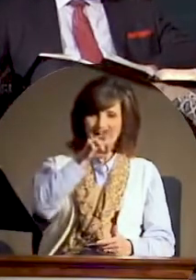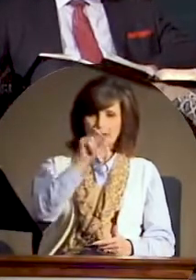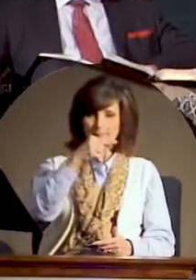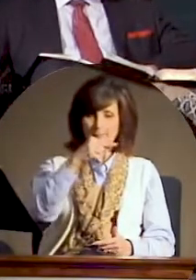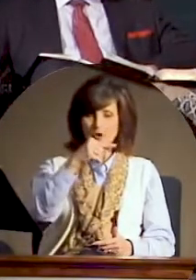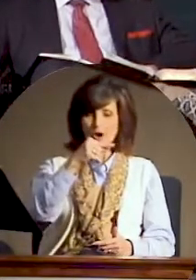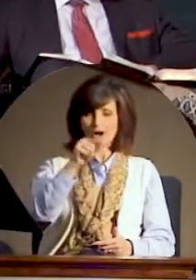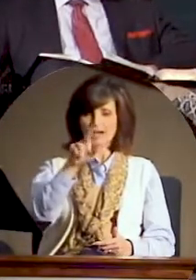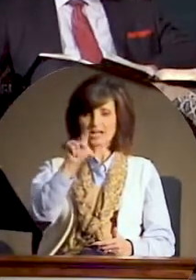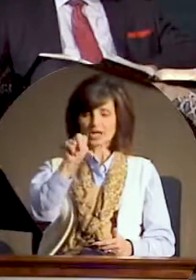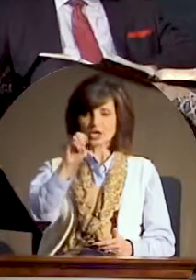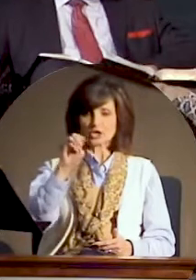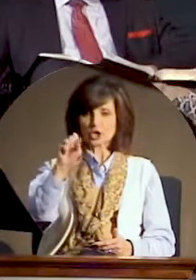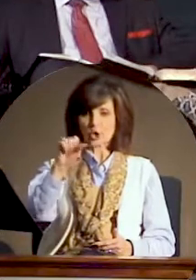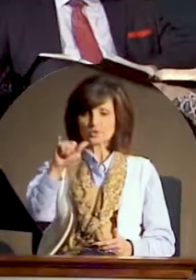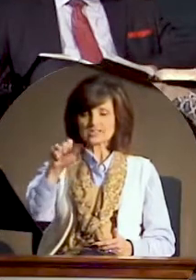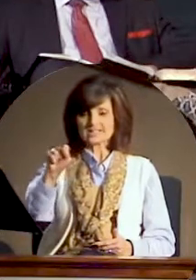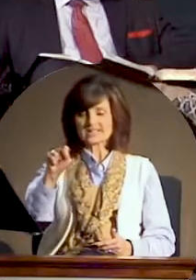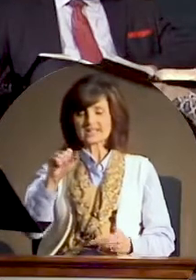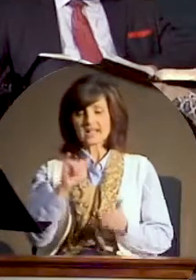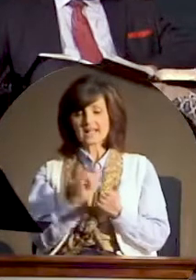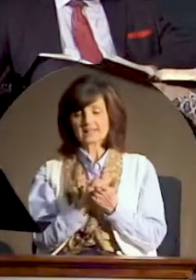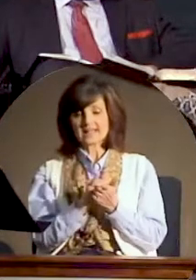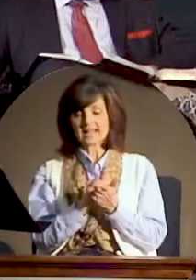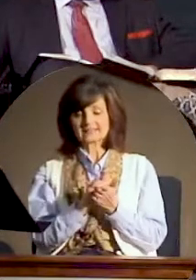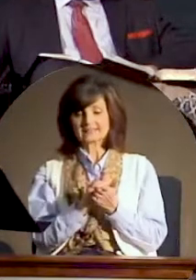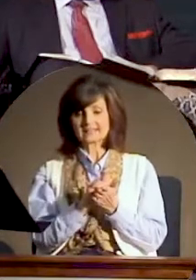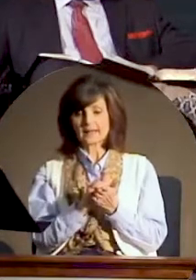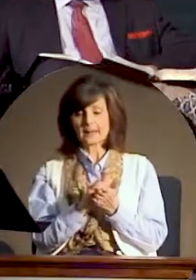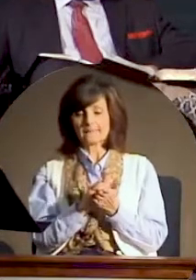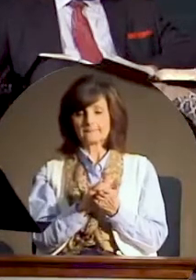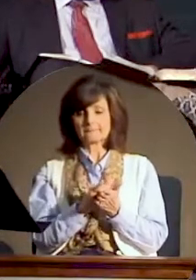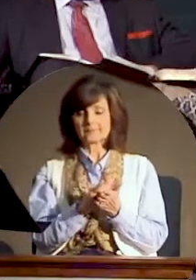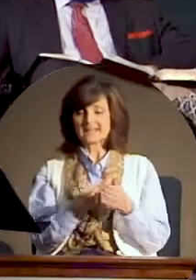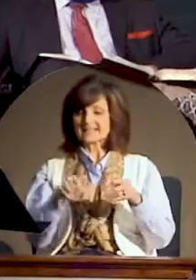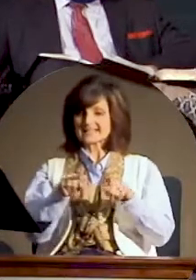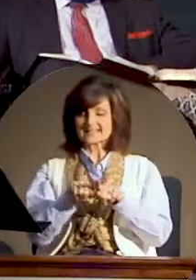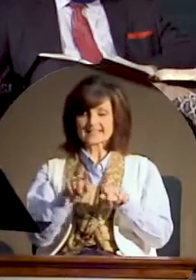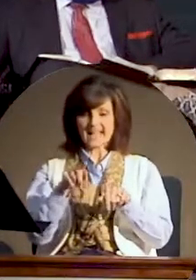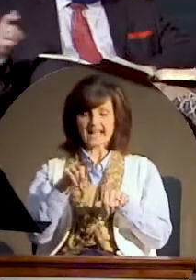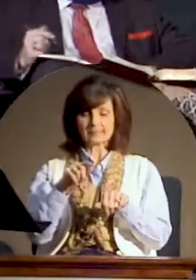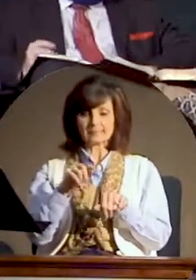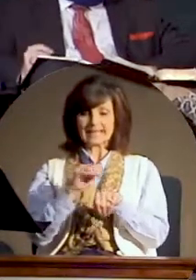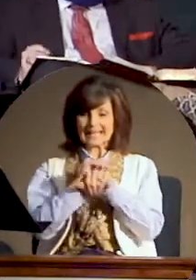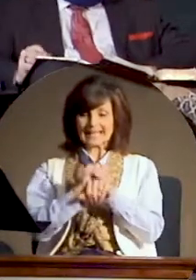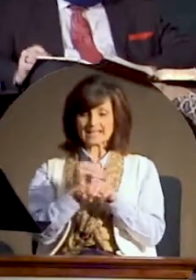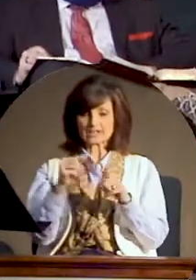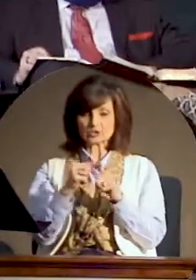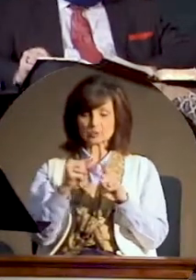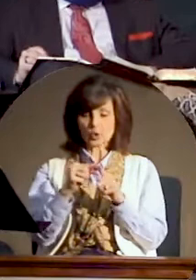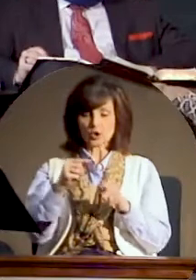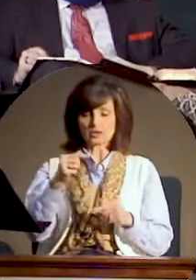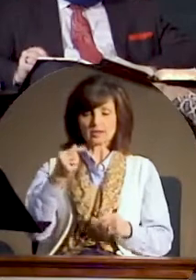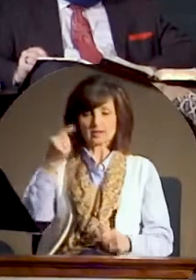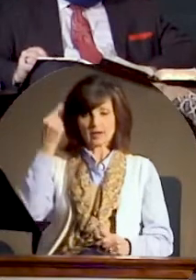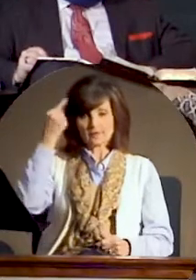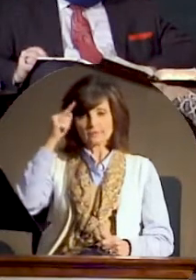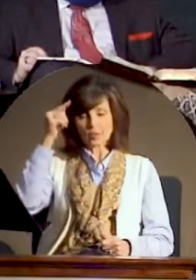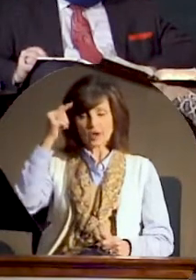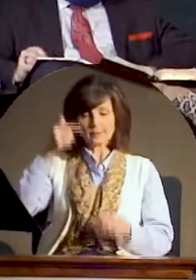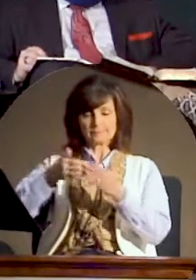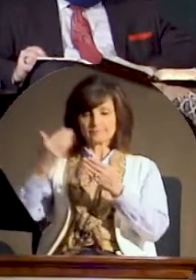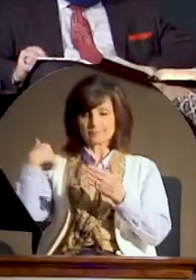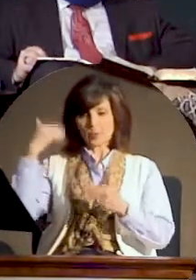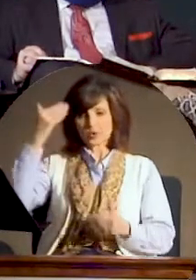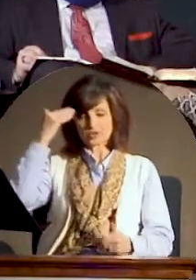Prognosis. That's the Greek word for our English word foreknew, foreknow, or foreknowledge. Now, in